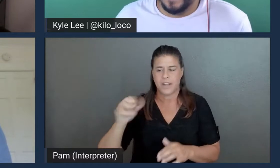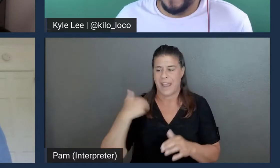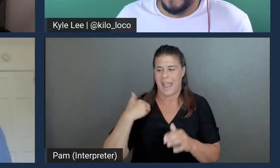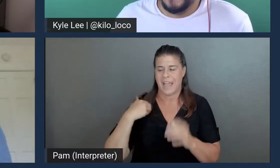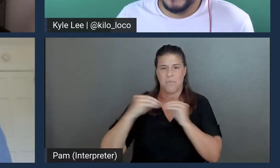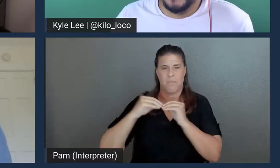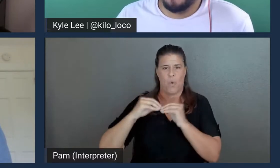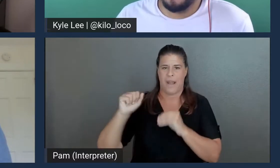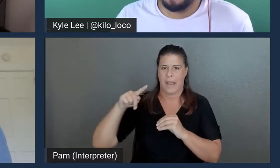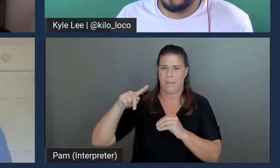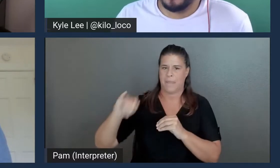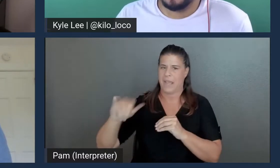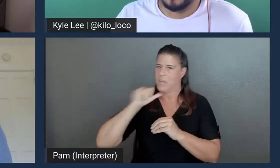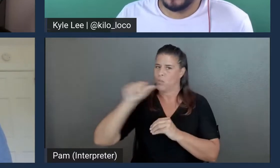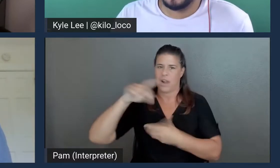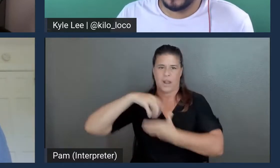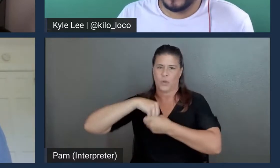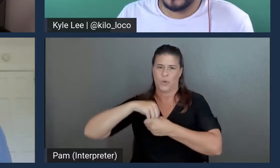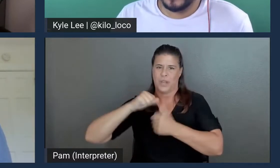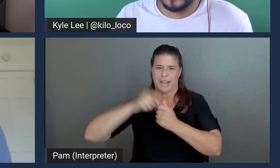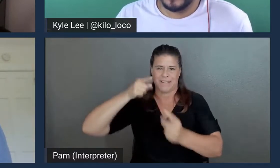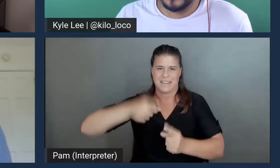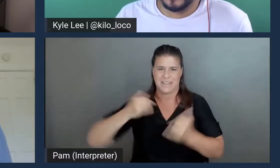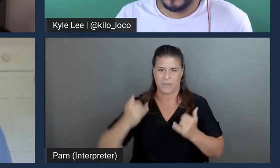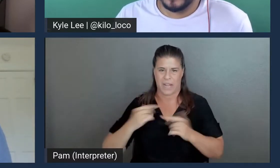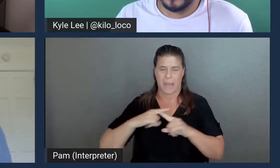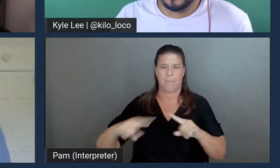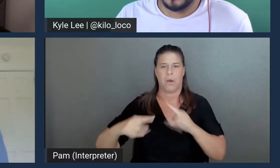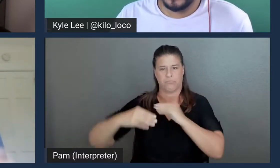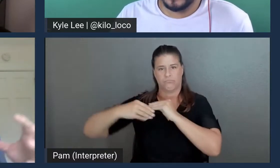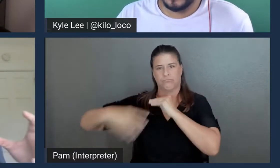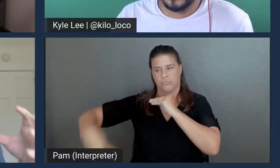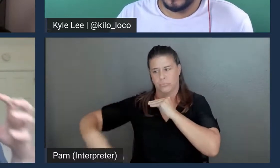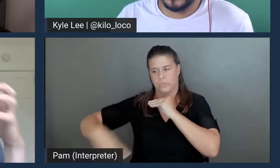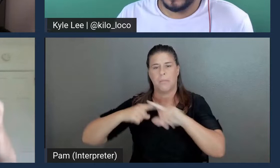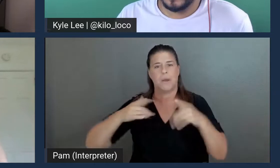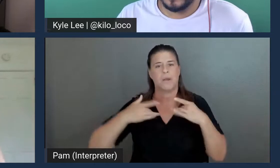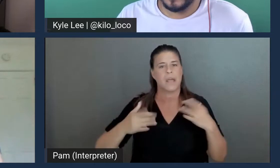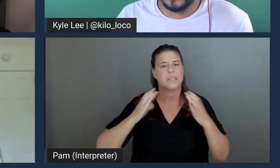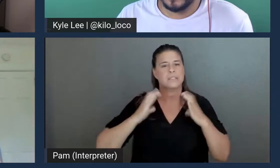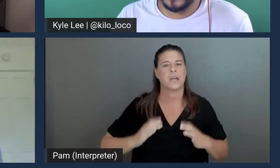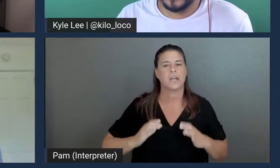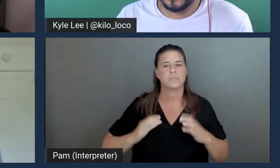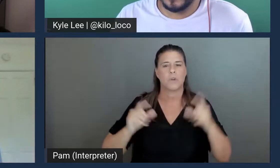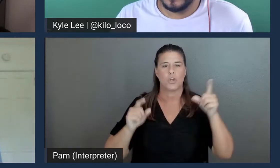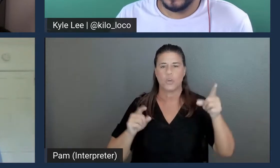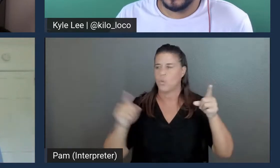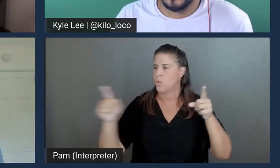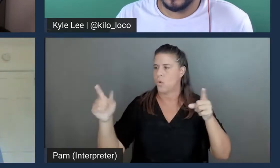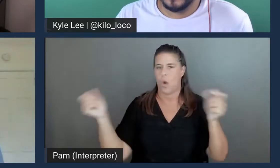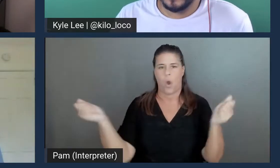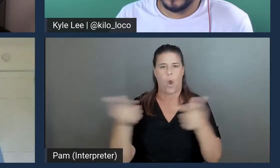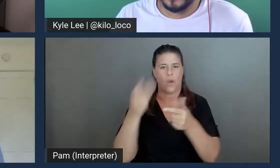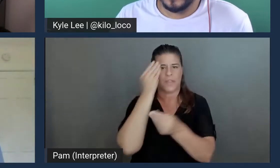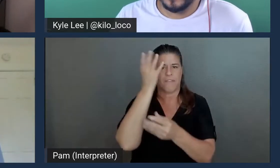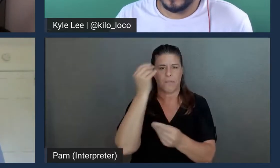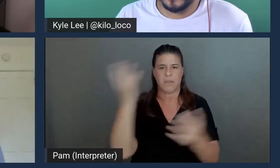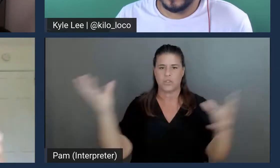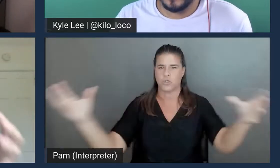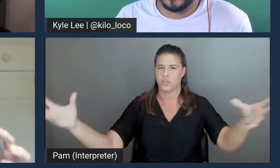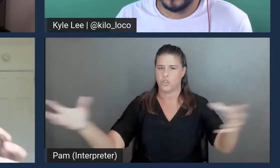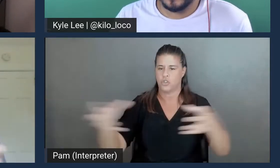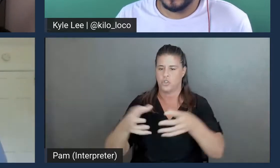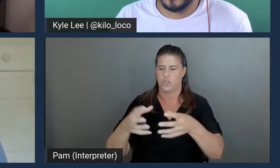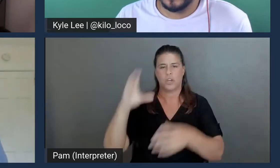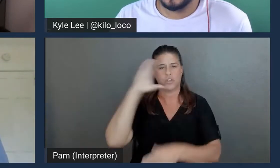not talking about in detail today. But often as a customer, you're combining all this information into